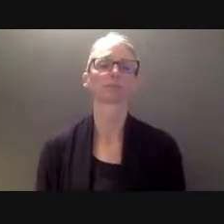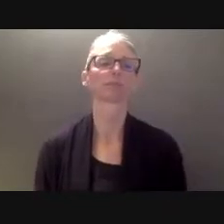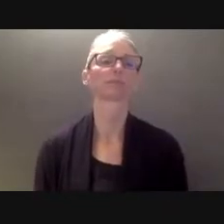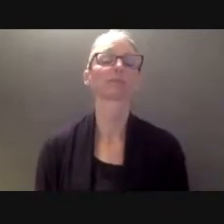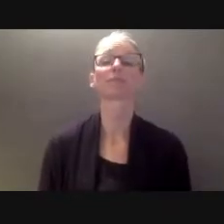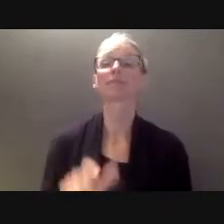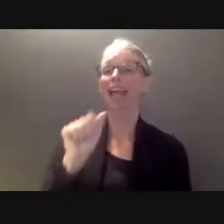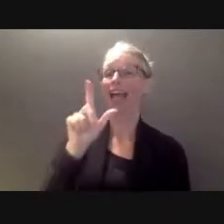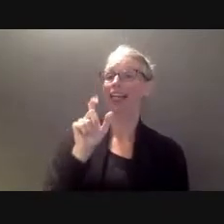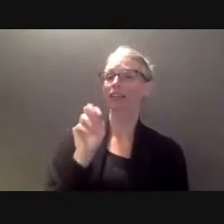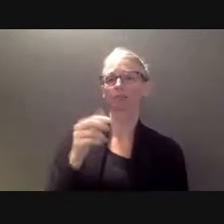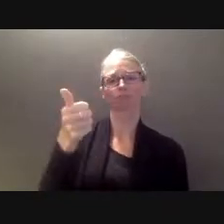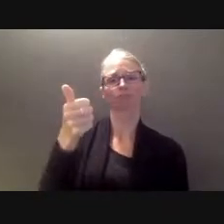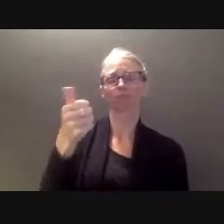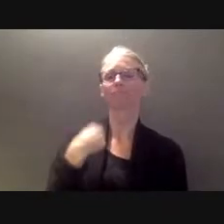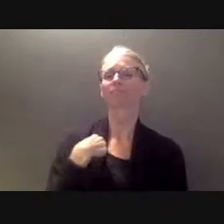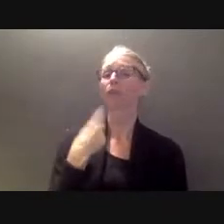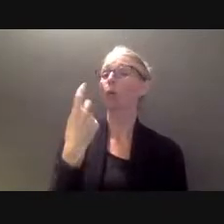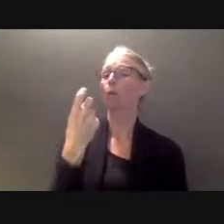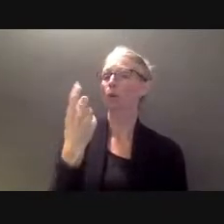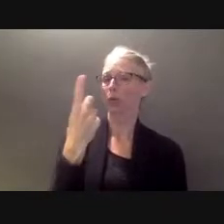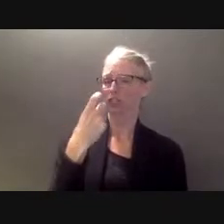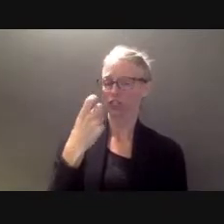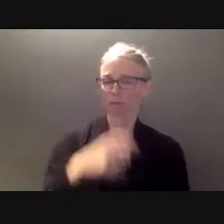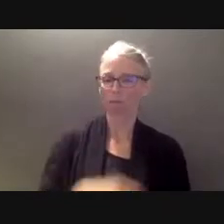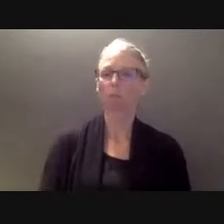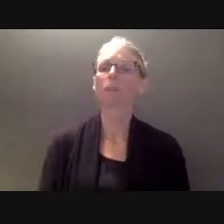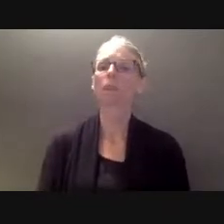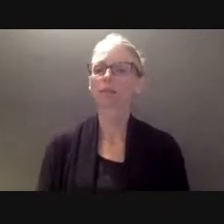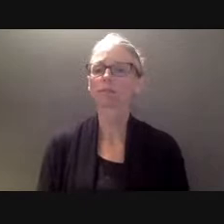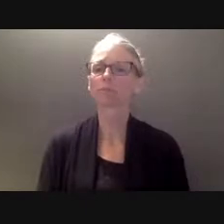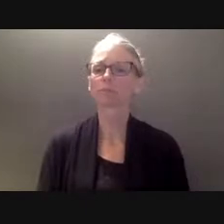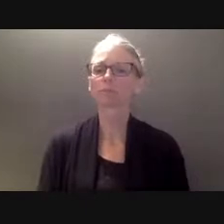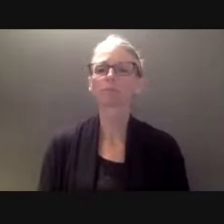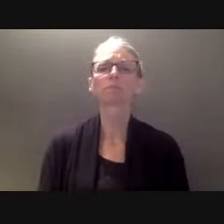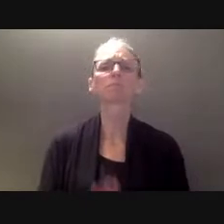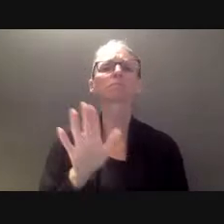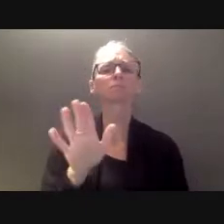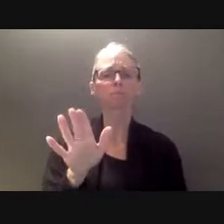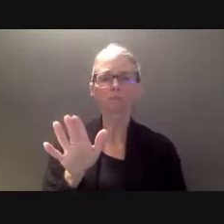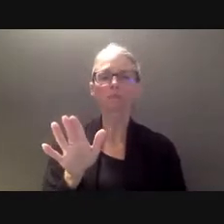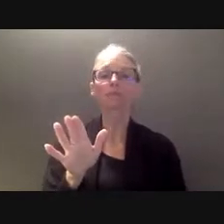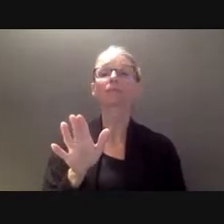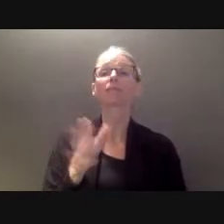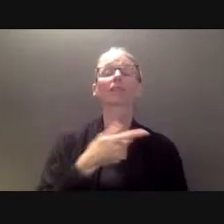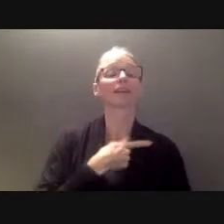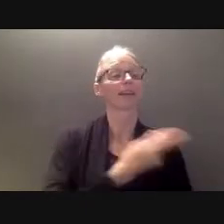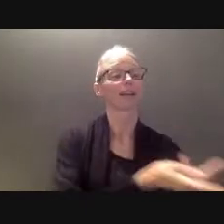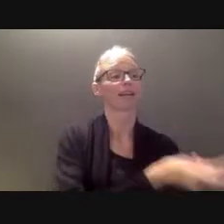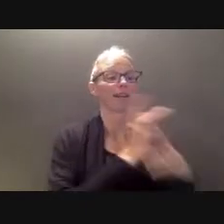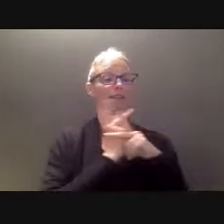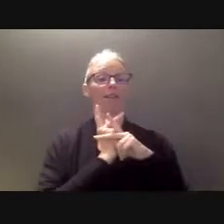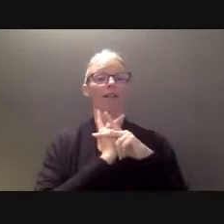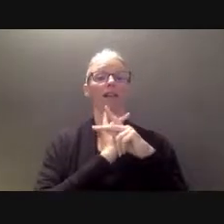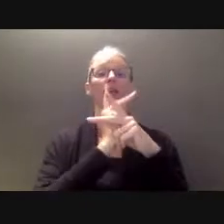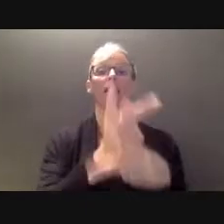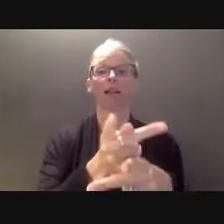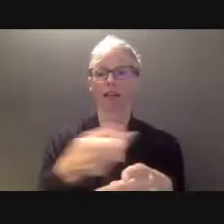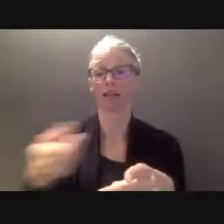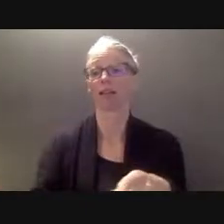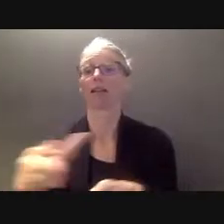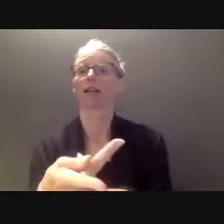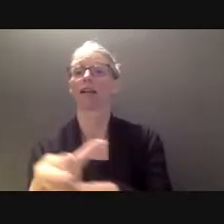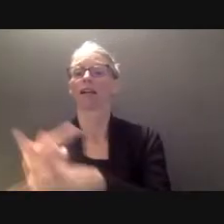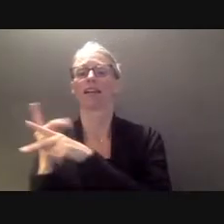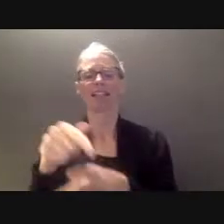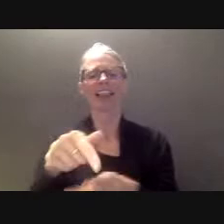have time for one more question, and someone was asking how the equipment is cleaned in between users. So